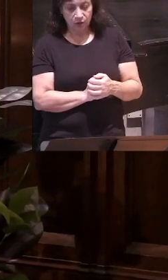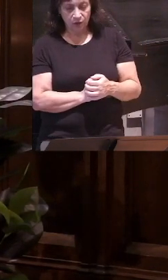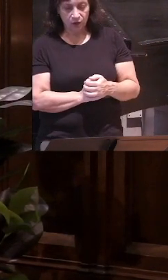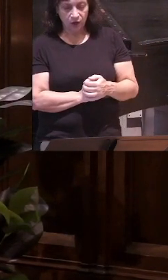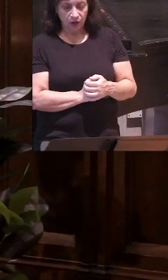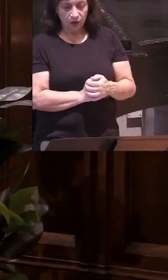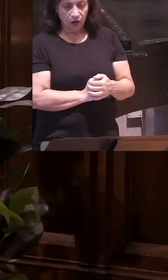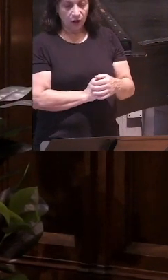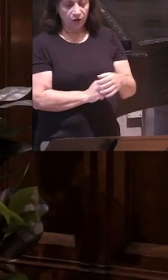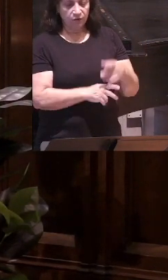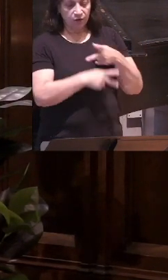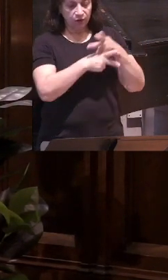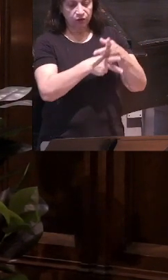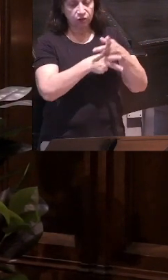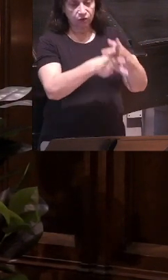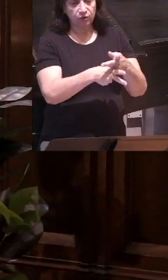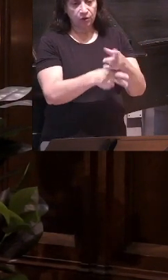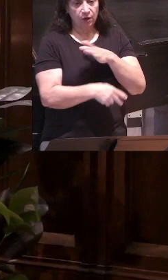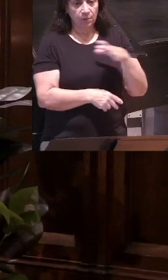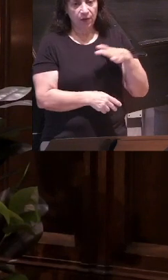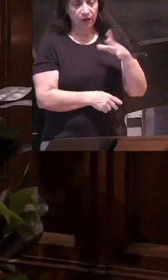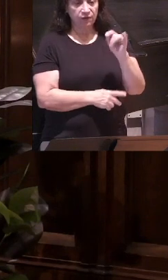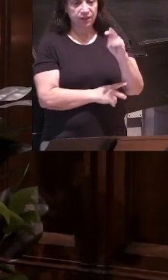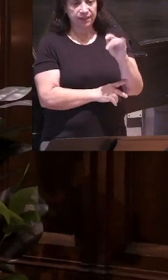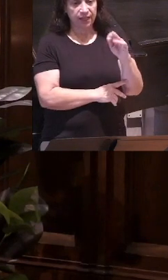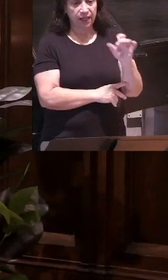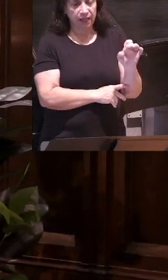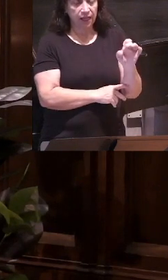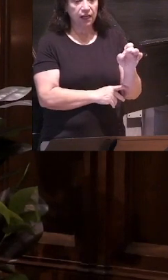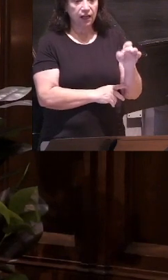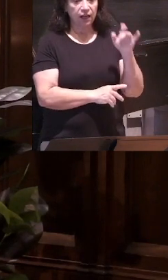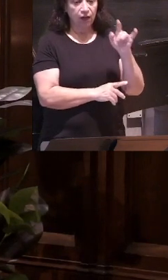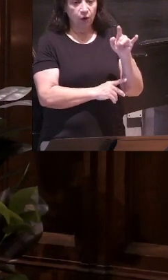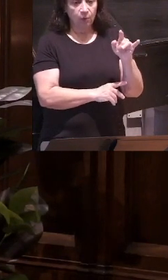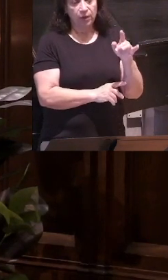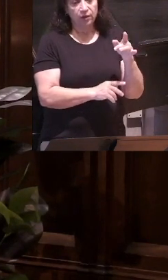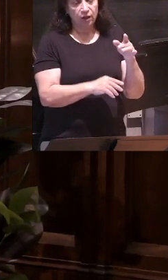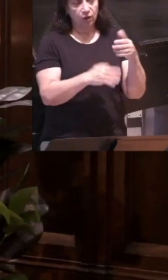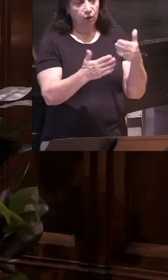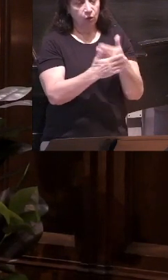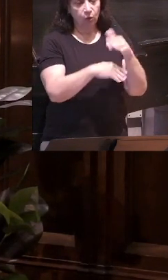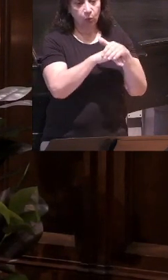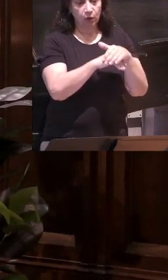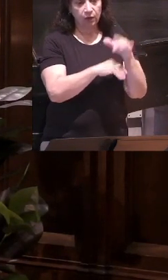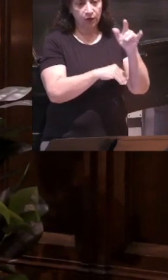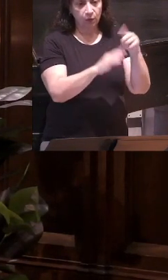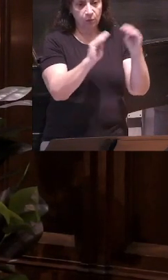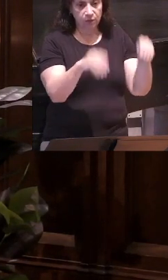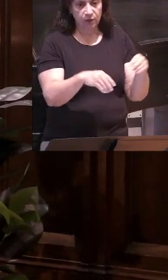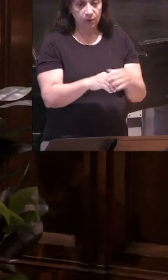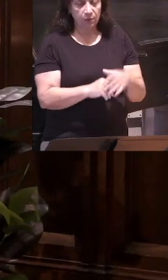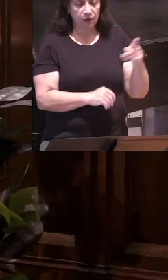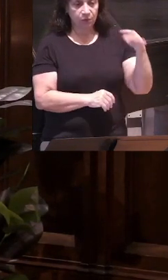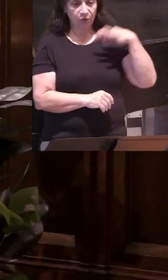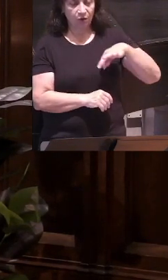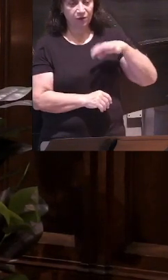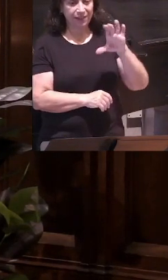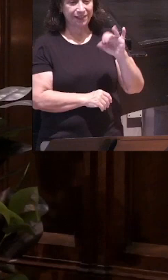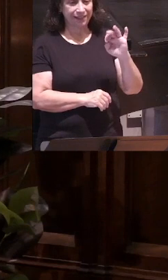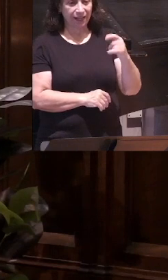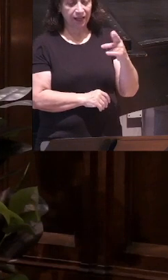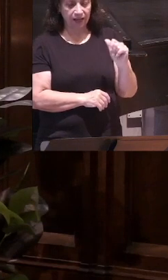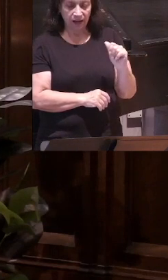for the Tuskegee Airmen exhibit at the New England Air Museum. He was an officer for Sigma